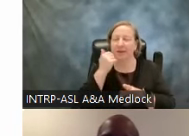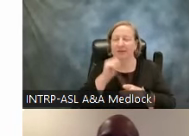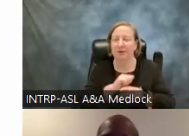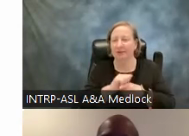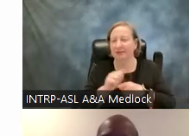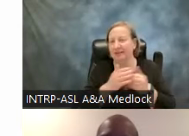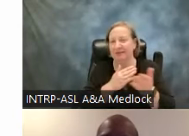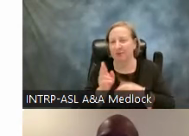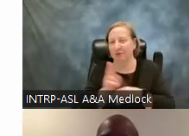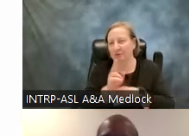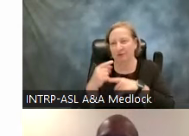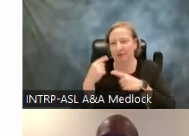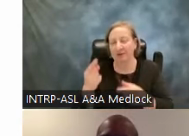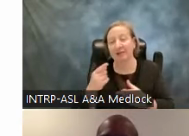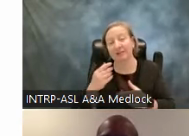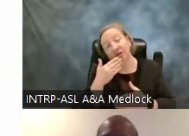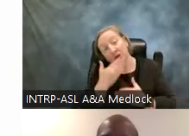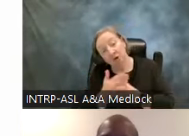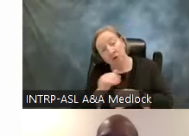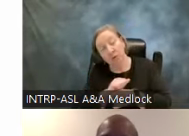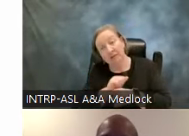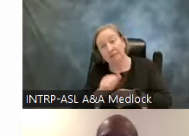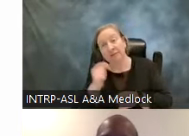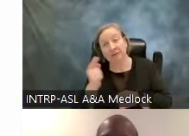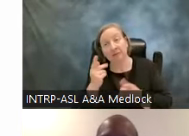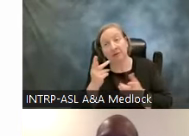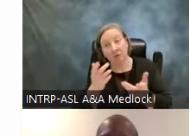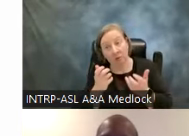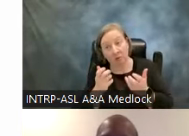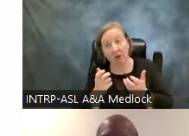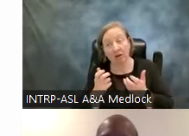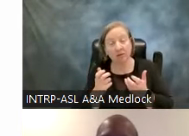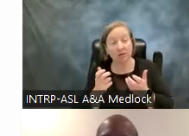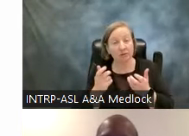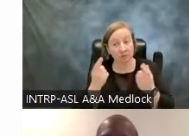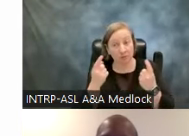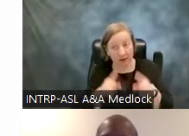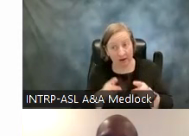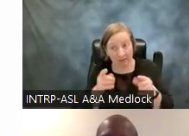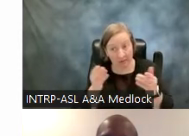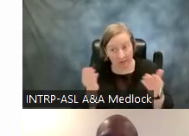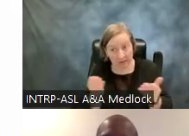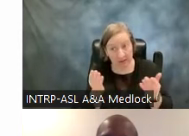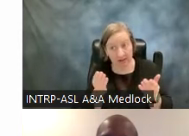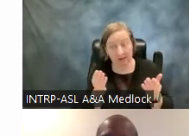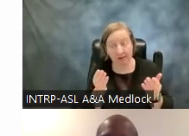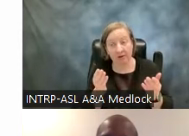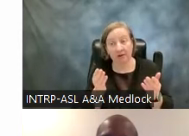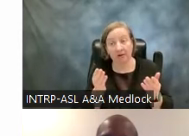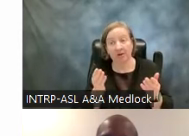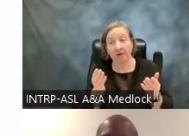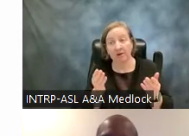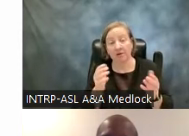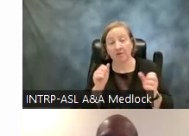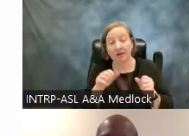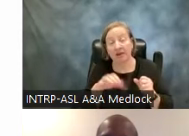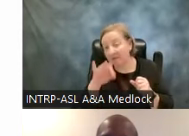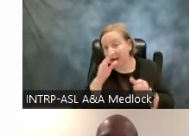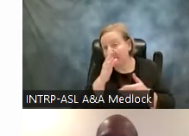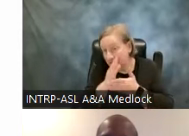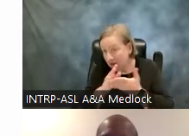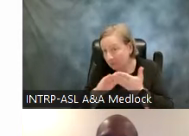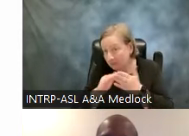along. That it's a good practice. It's something that we want to have happen here, and you can find some cities